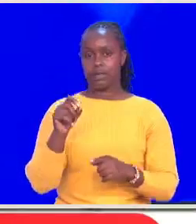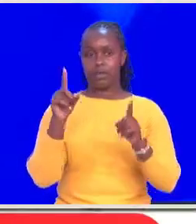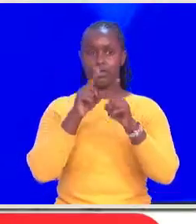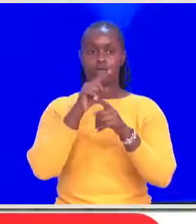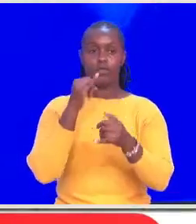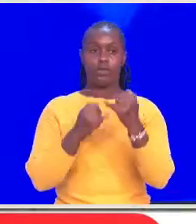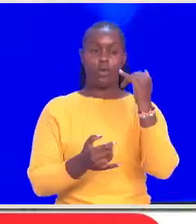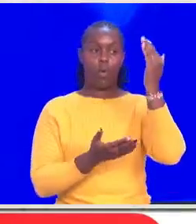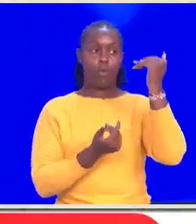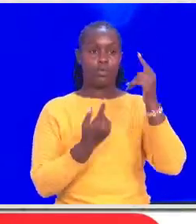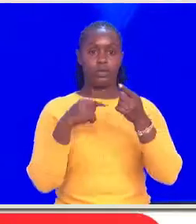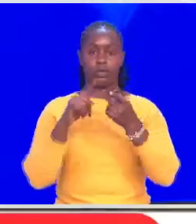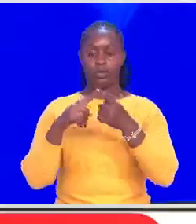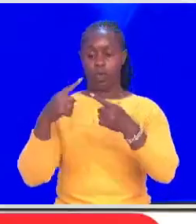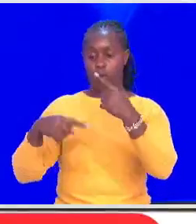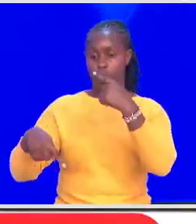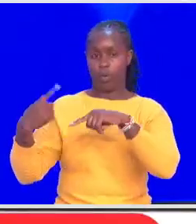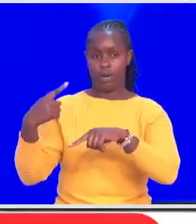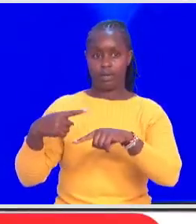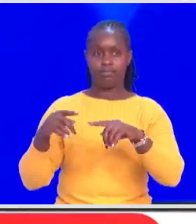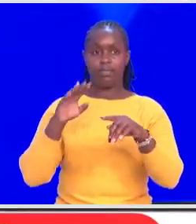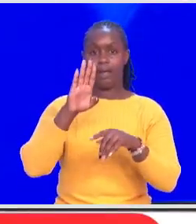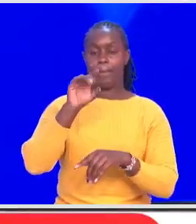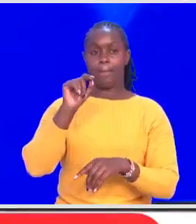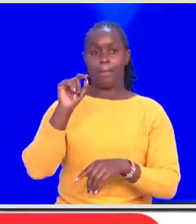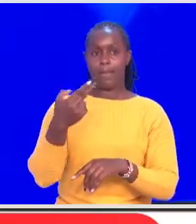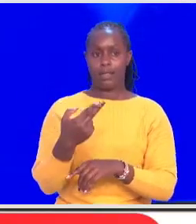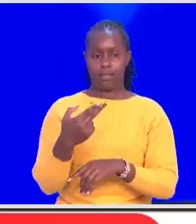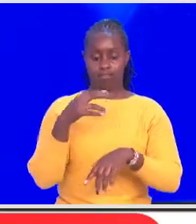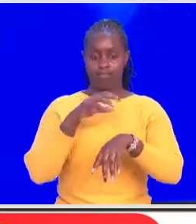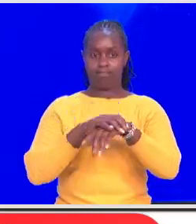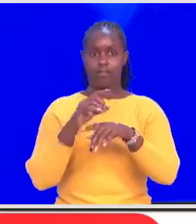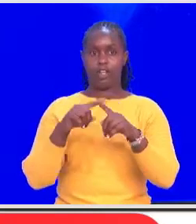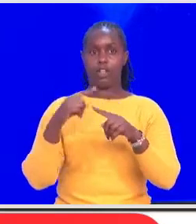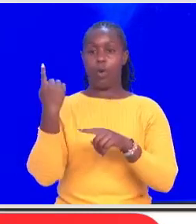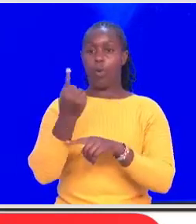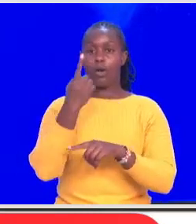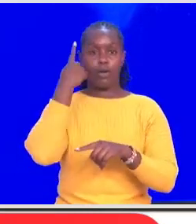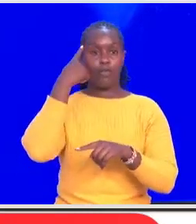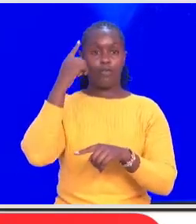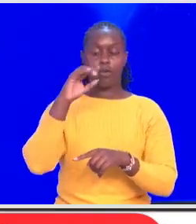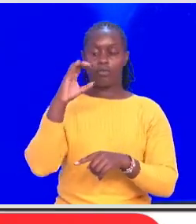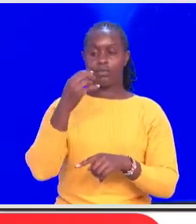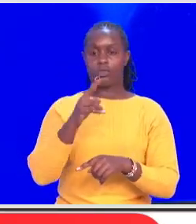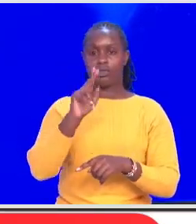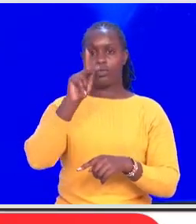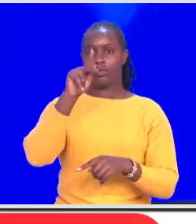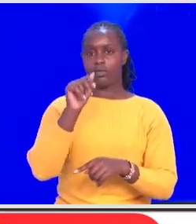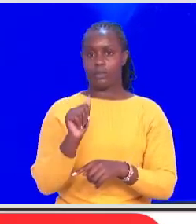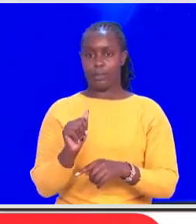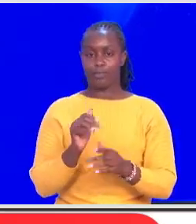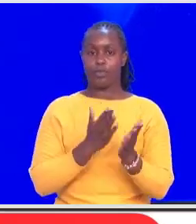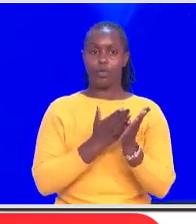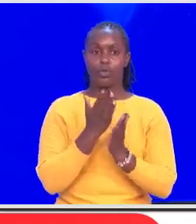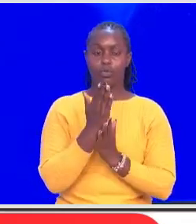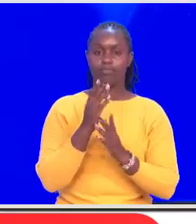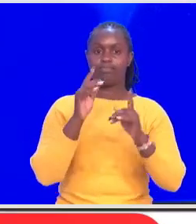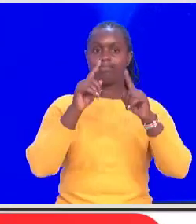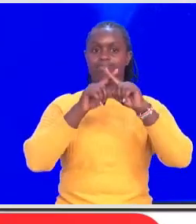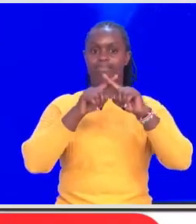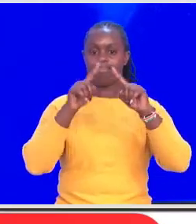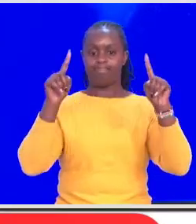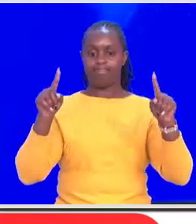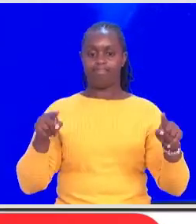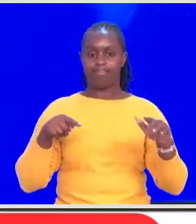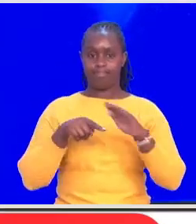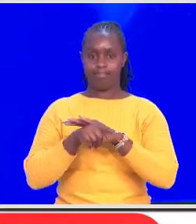of claiming the regional titles. Beth Kathomi scored the only goal for Chuka University Starlets through a penalty in the